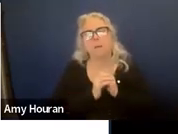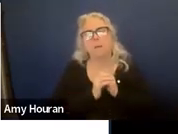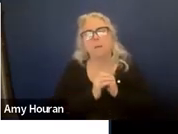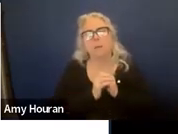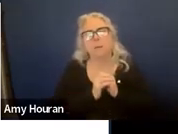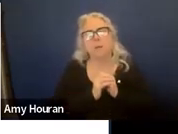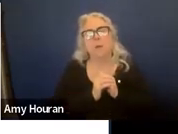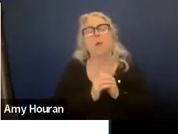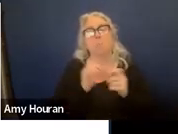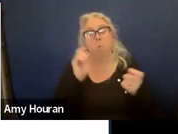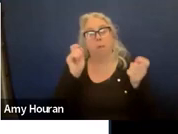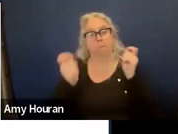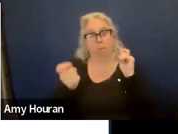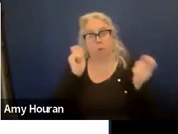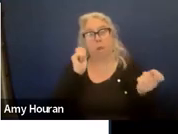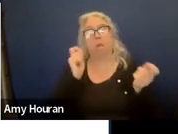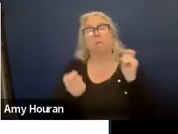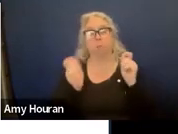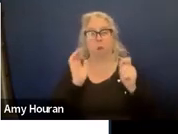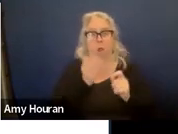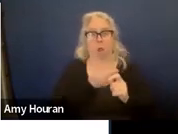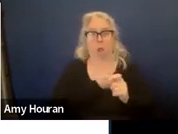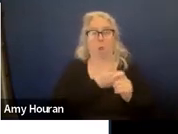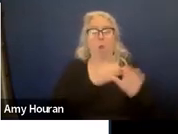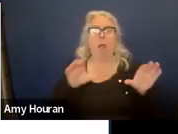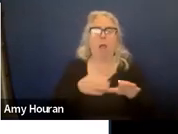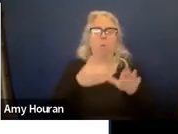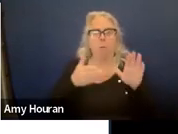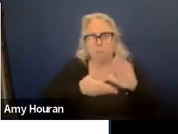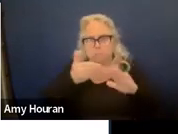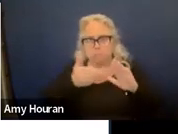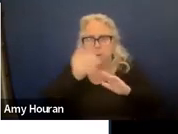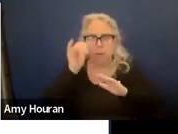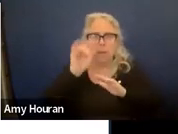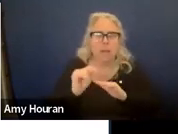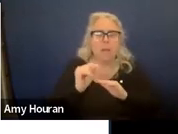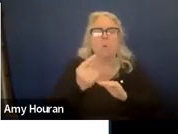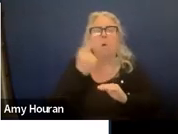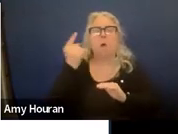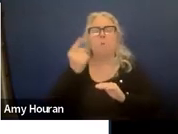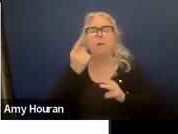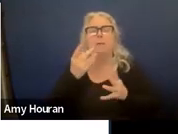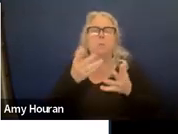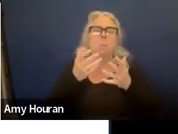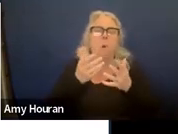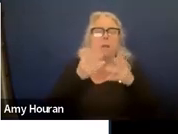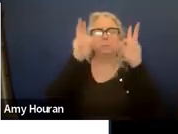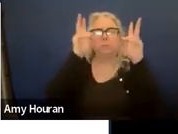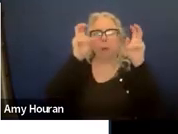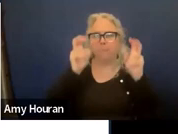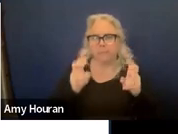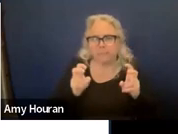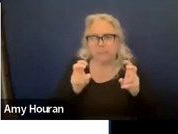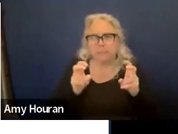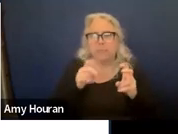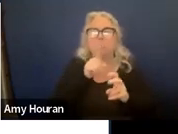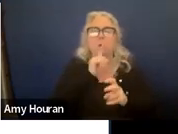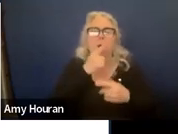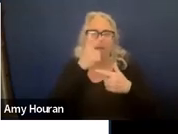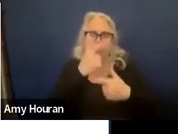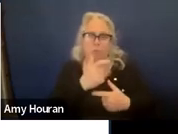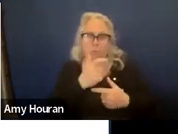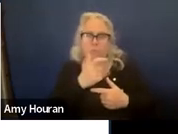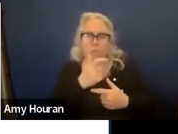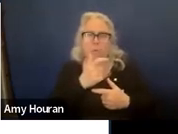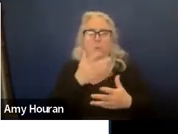We have changed our PD, how we do it. And we're always looking for topics that you're interested in